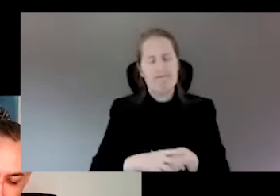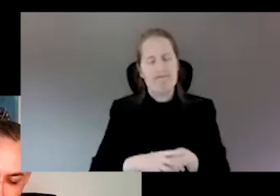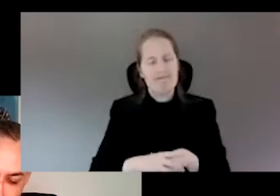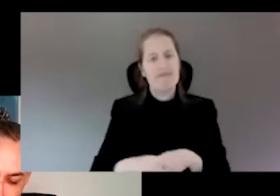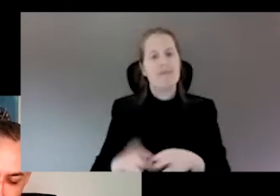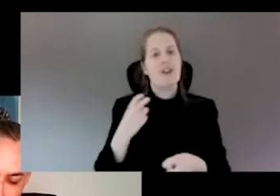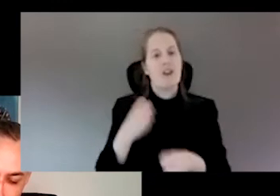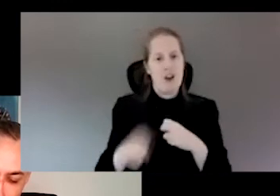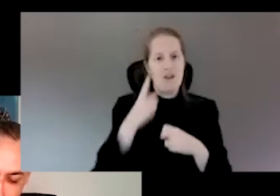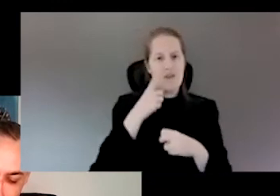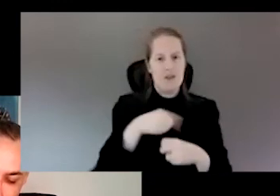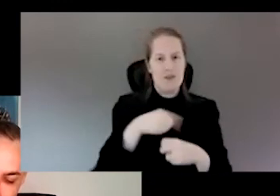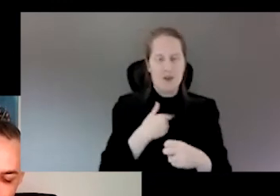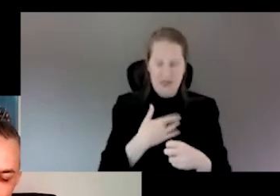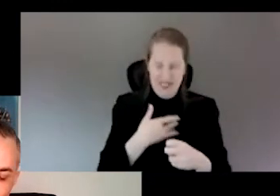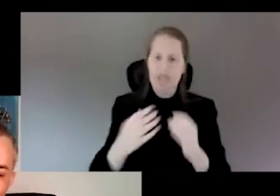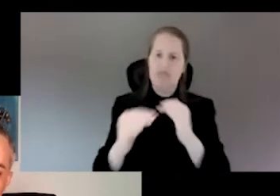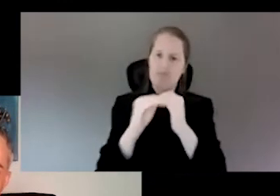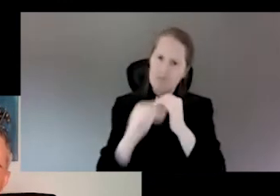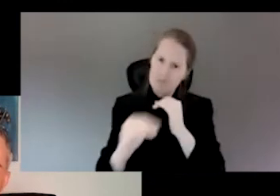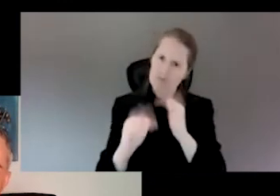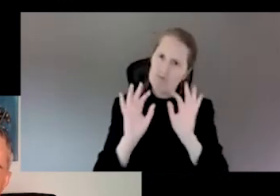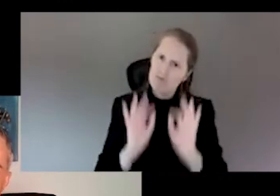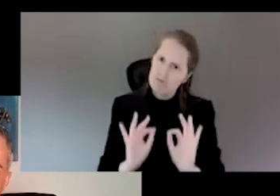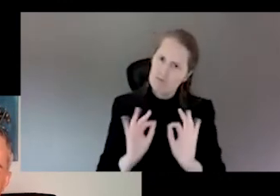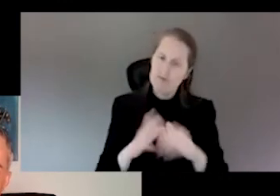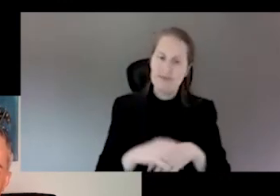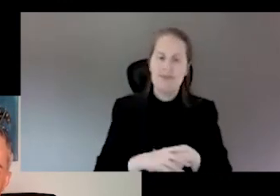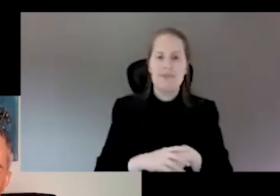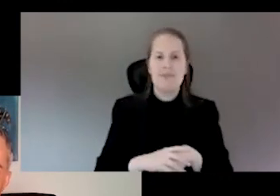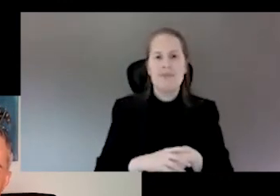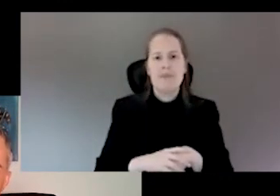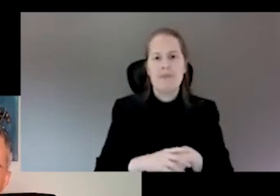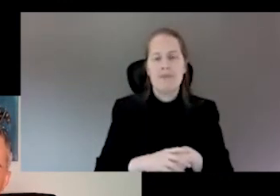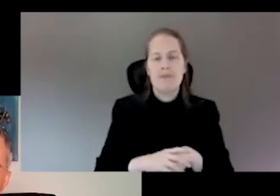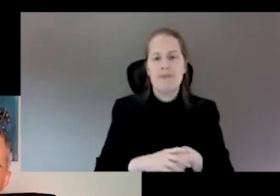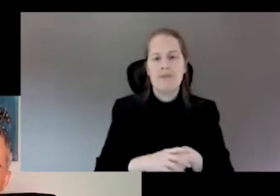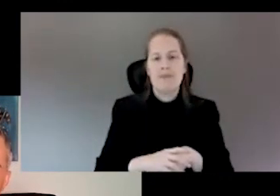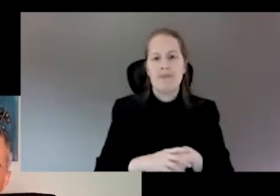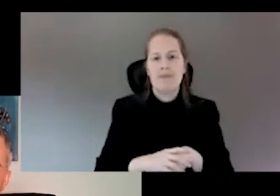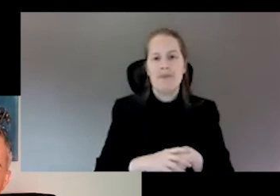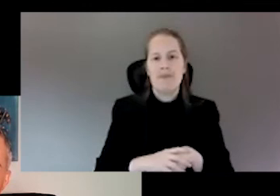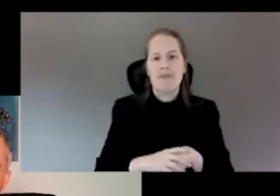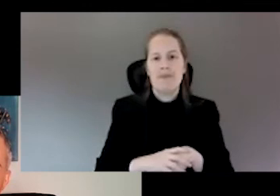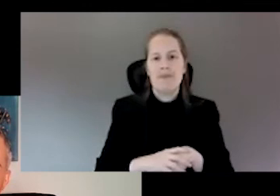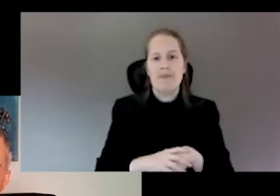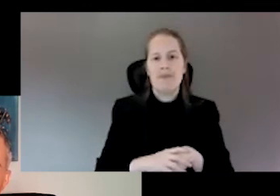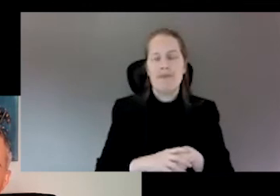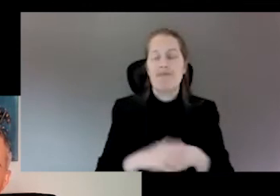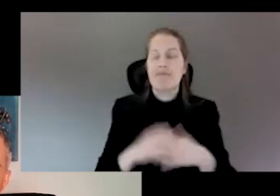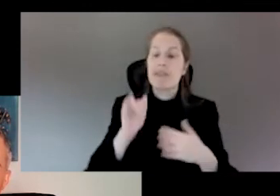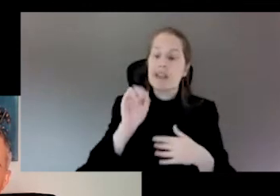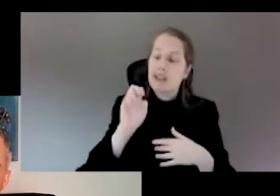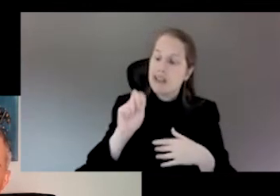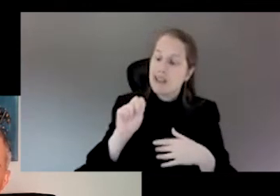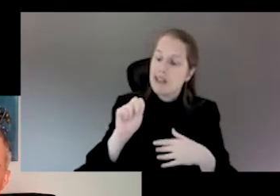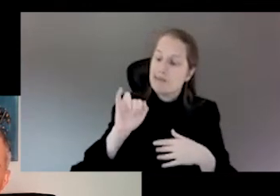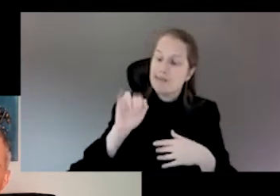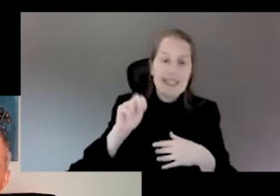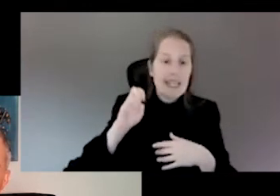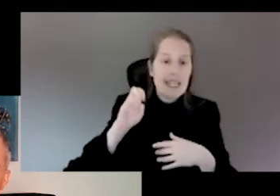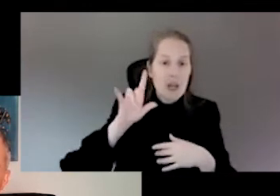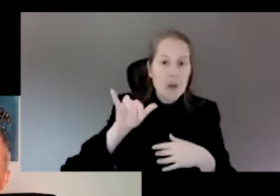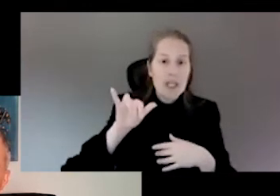kind of stability. And others, in terms of inequity, in terms of direct